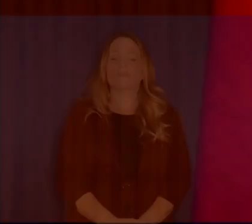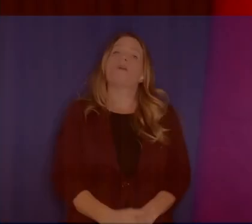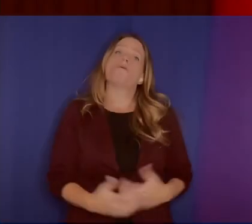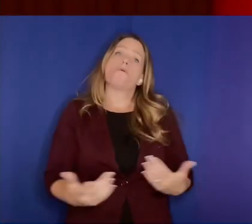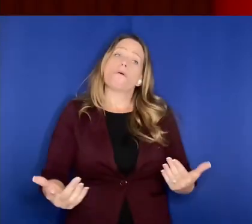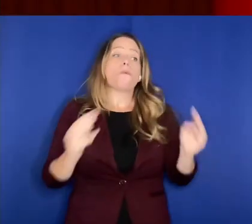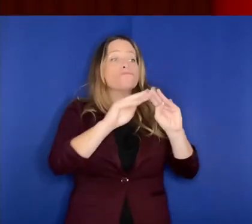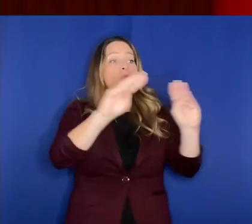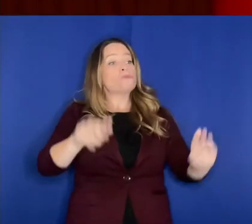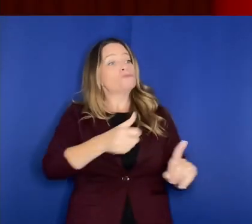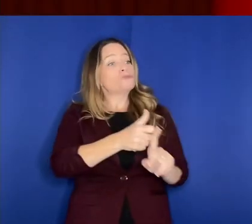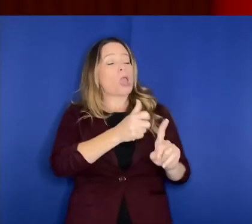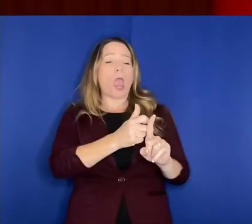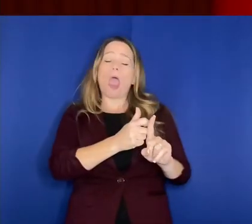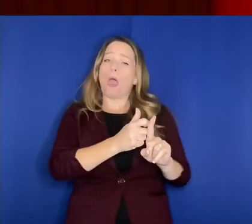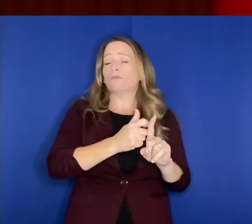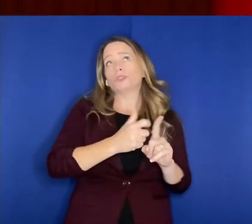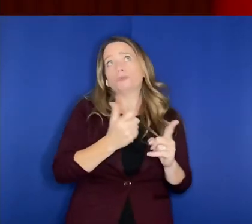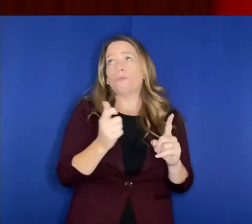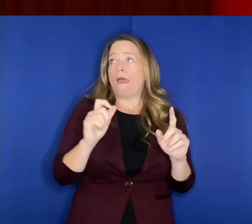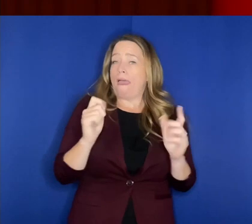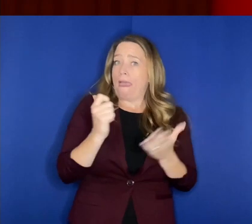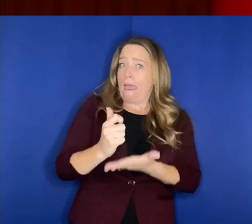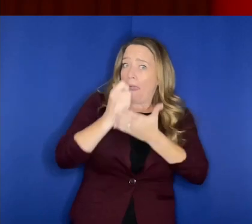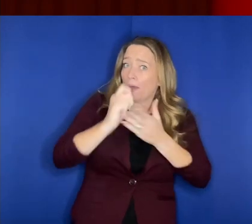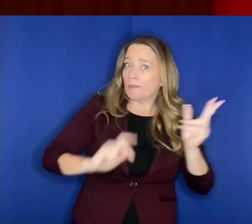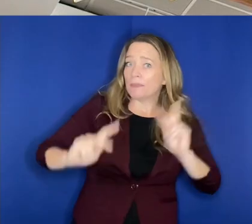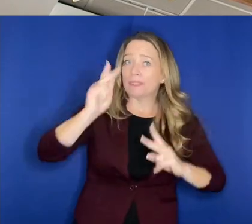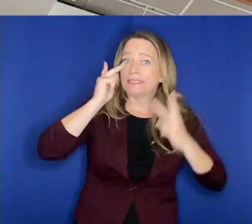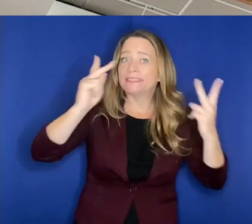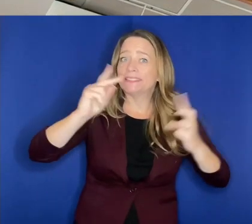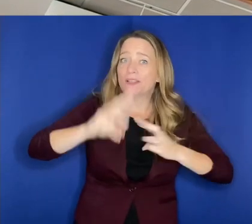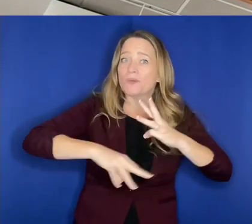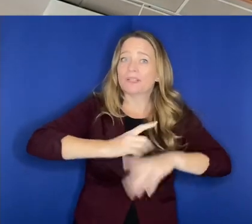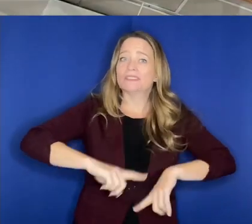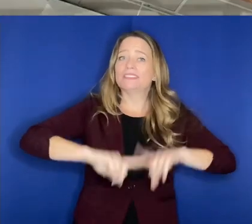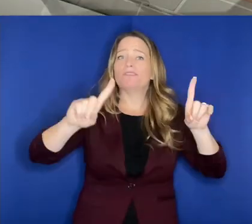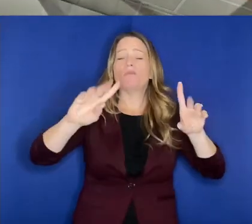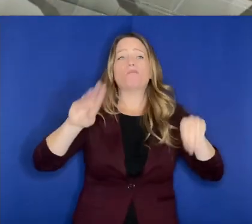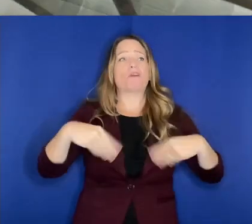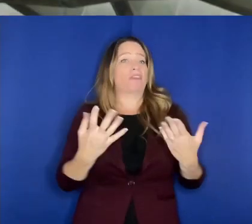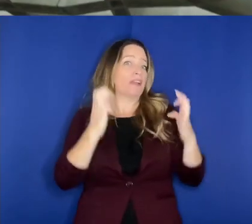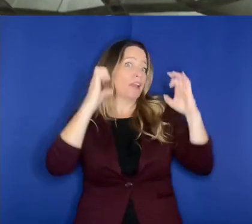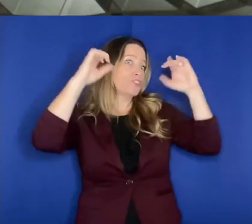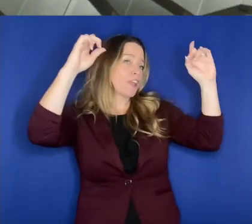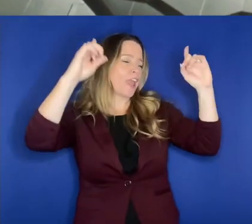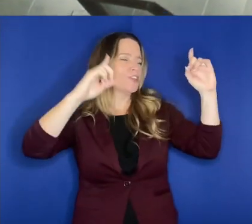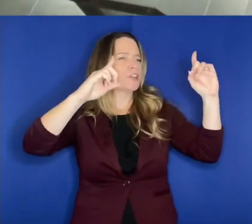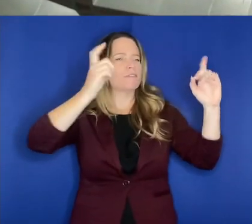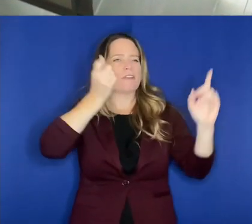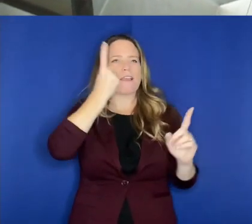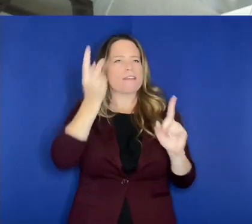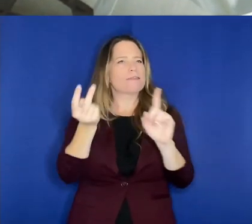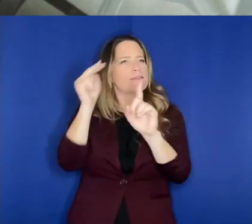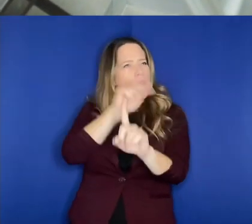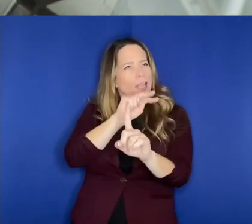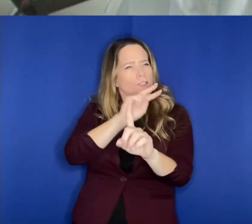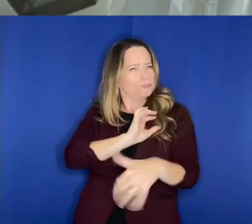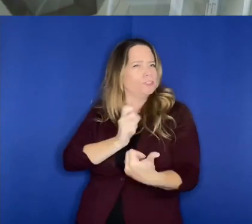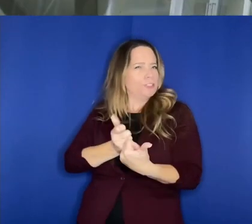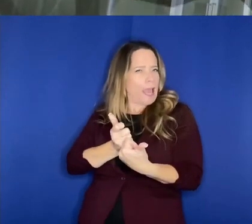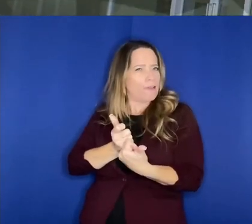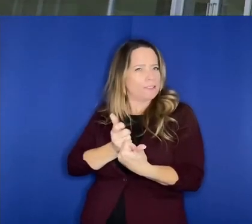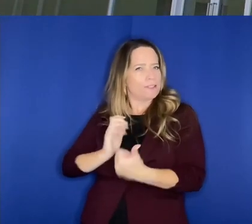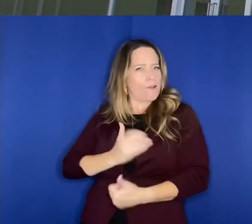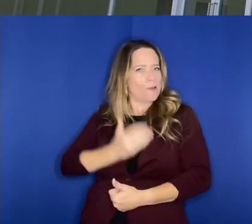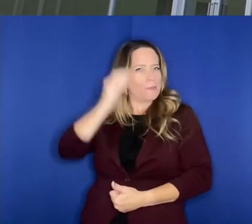At their very best, museums help us see the world differently, educating us, enlightening us, and challenging our